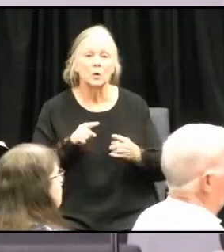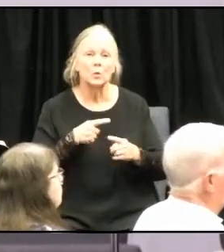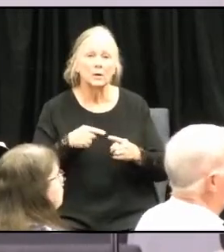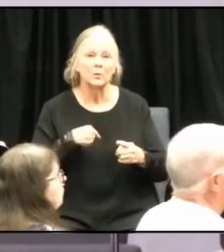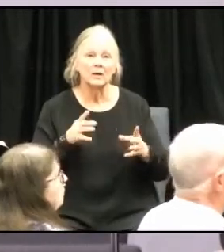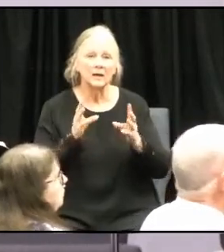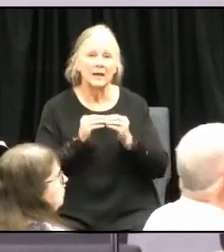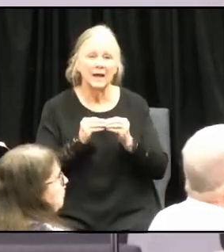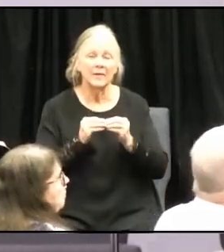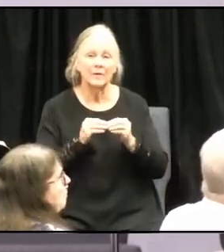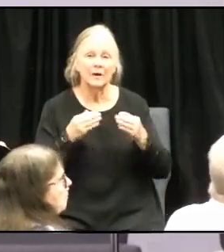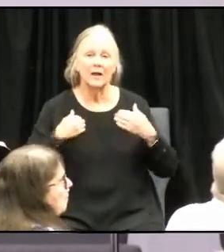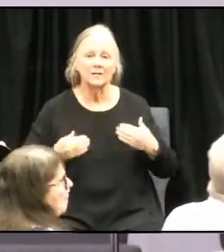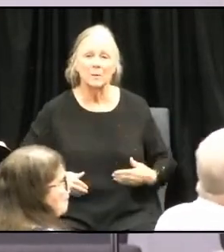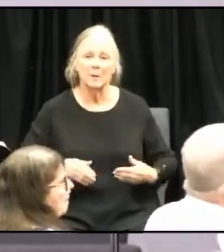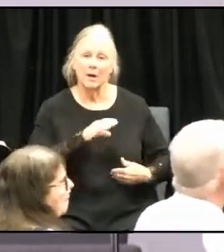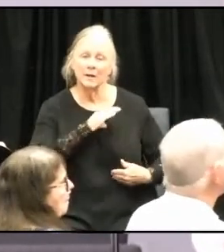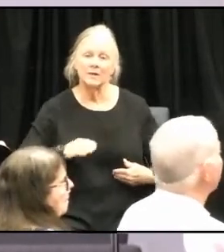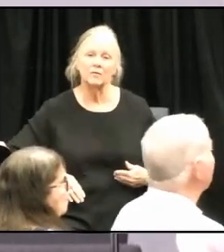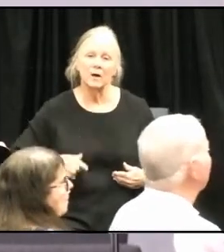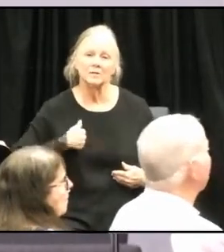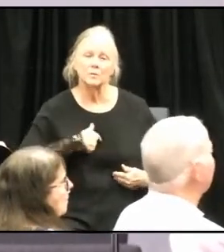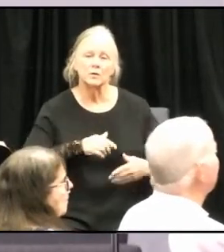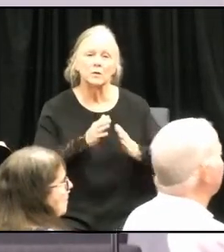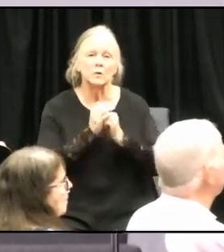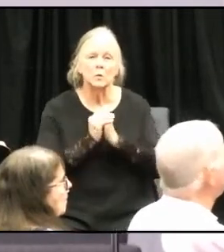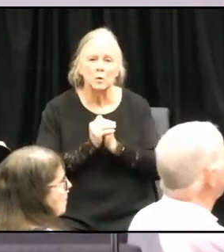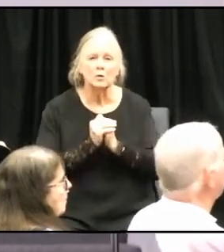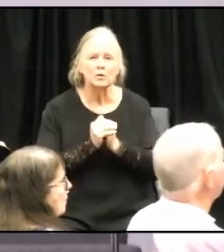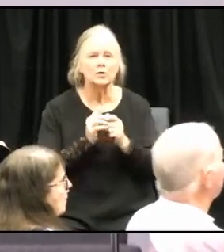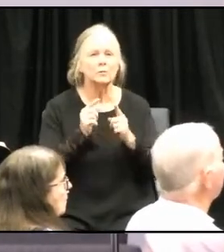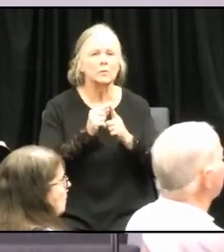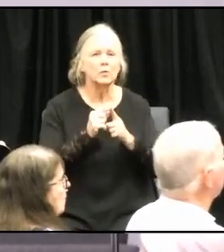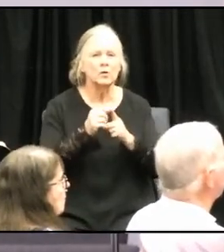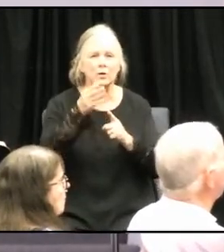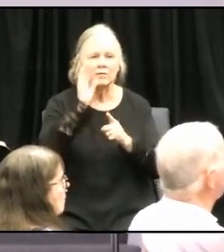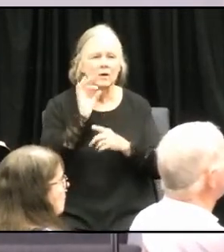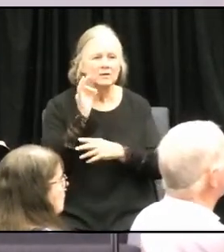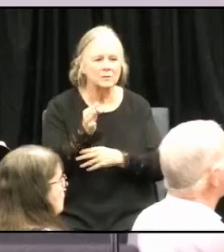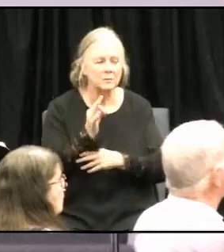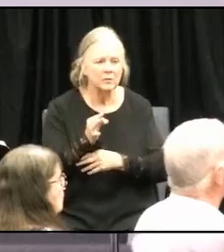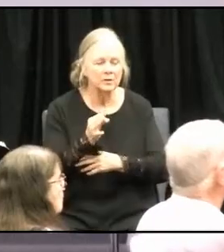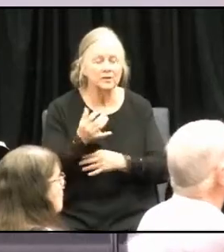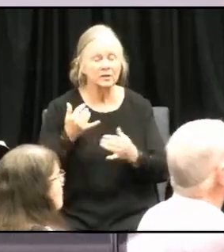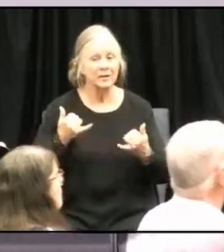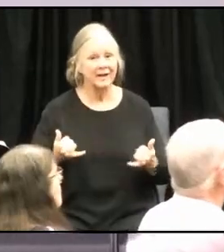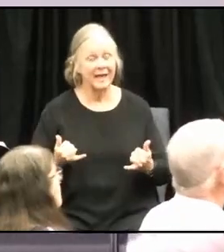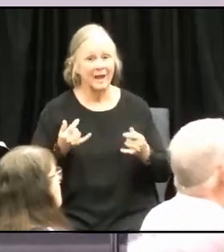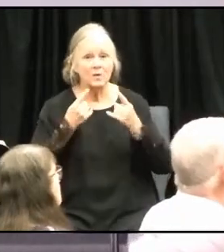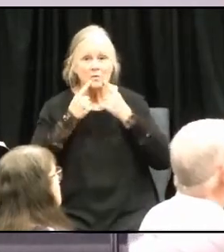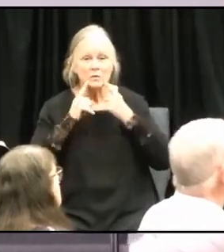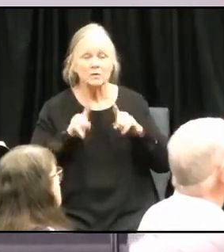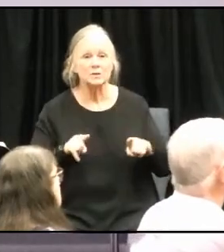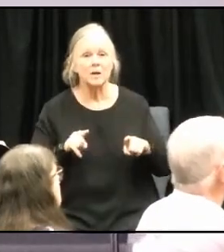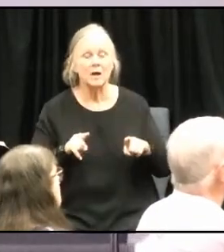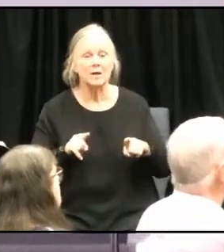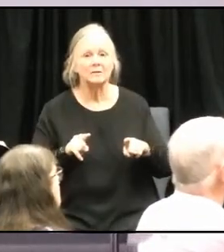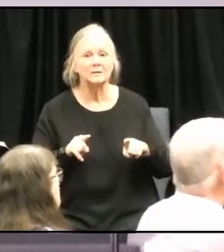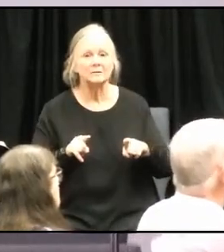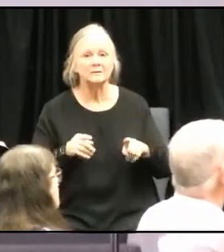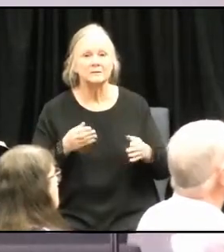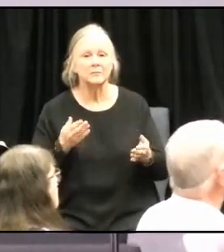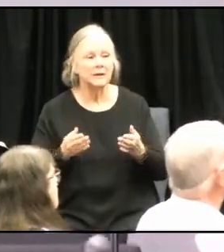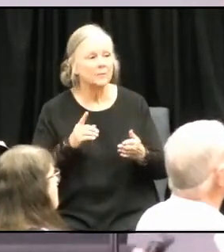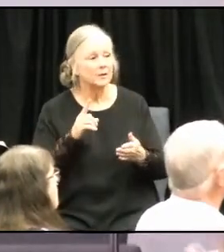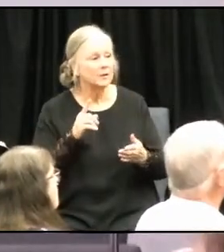Christ, and we've worshiped and the Word of God's been preached, and now is the response, that someone could be here, maybe